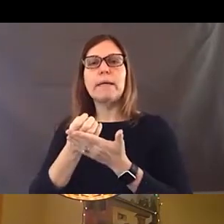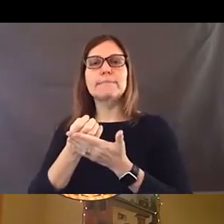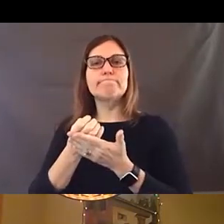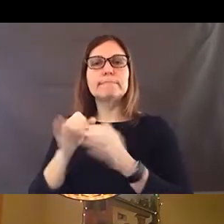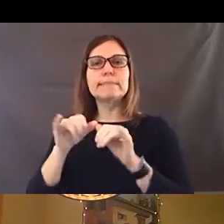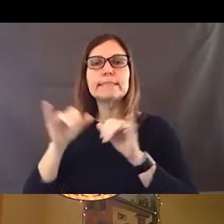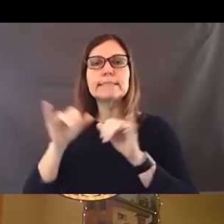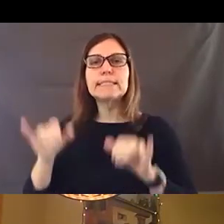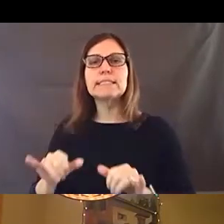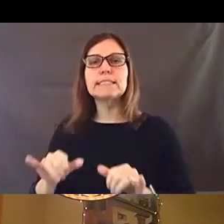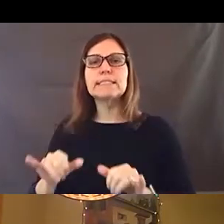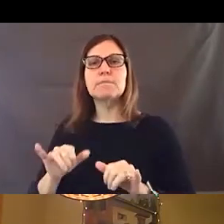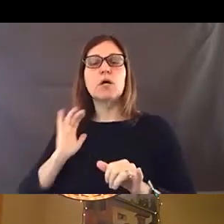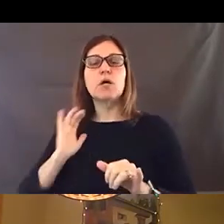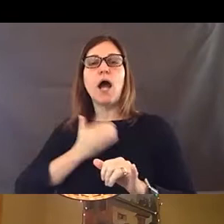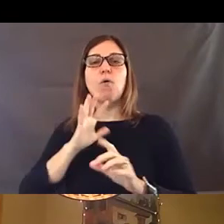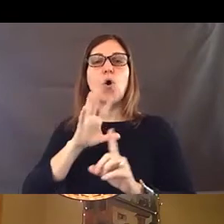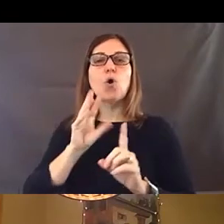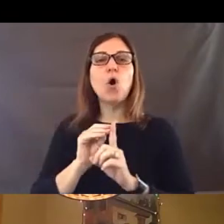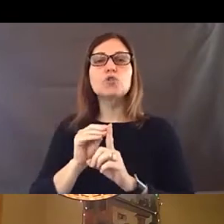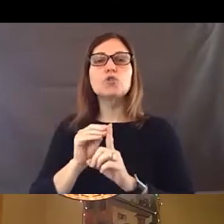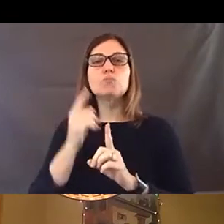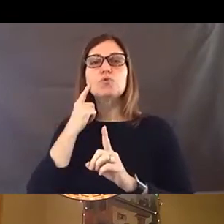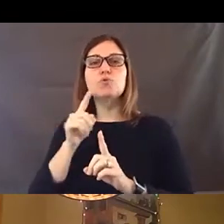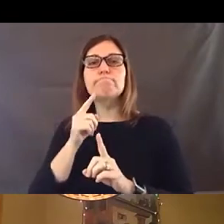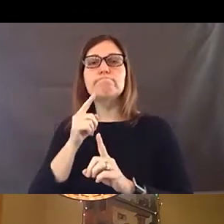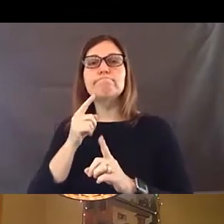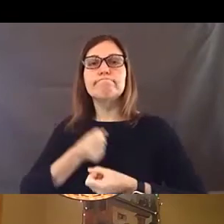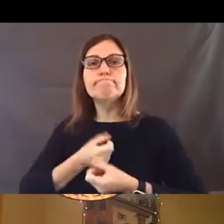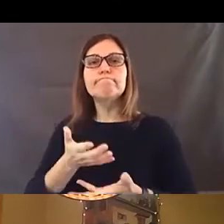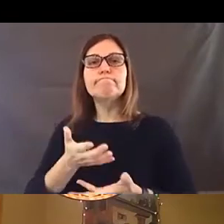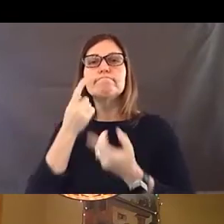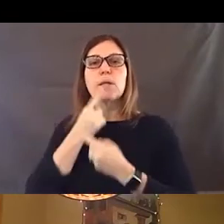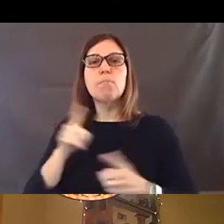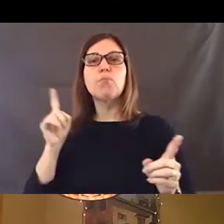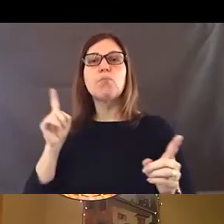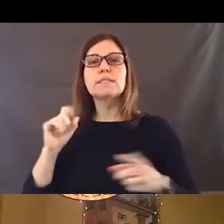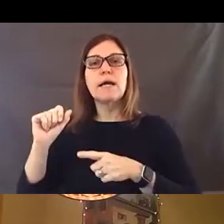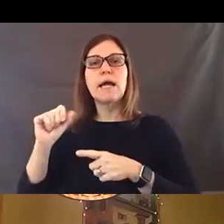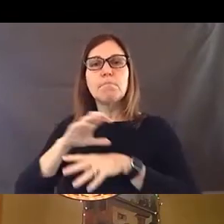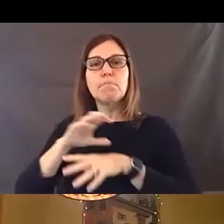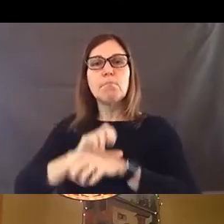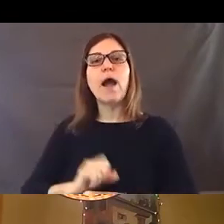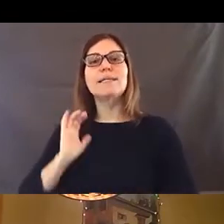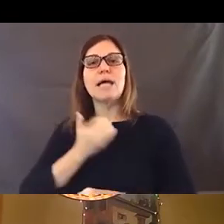own spiritual beliefs, and to use our tongues and languages,